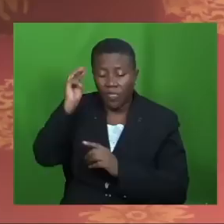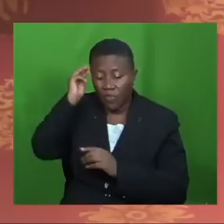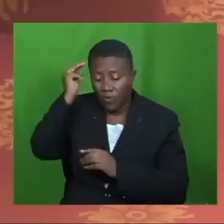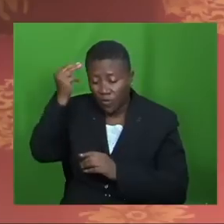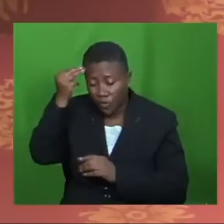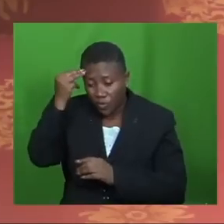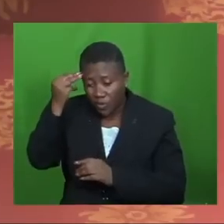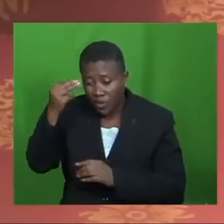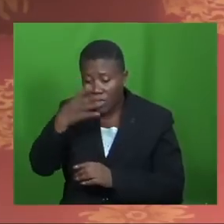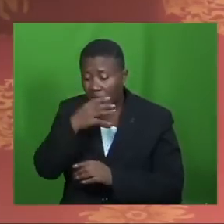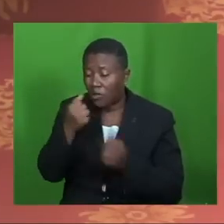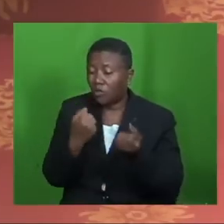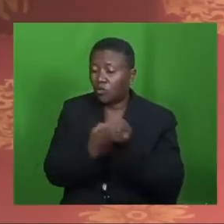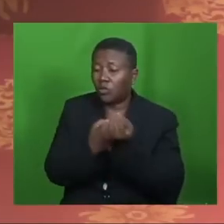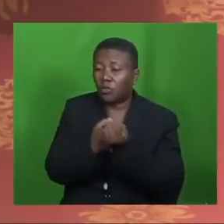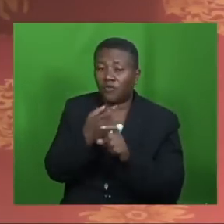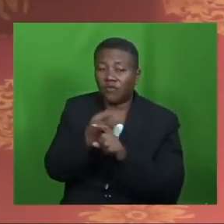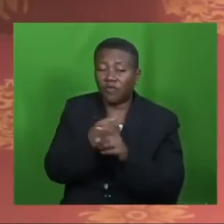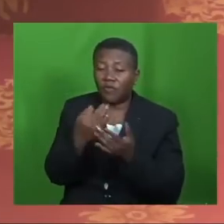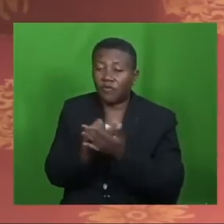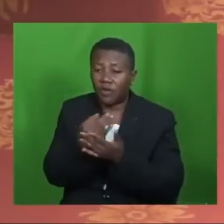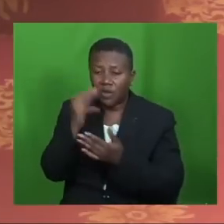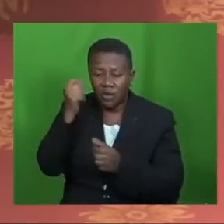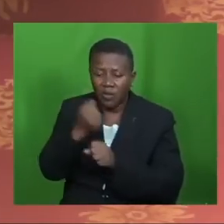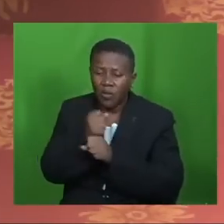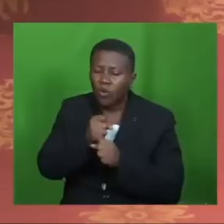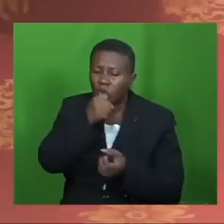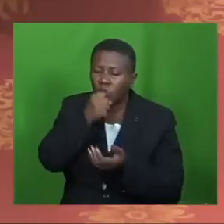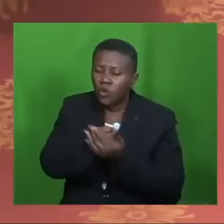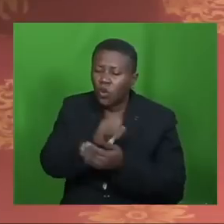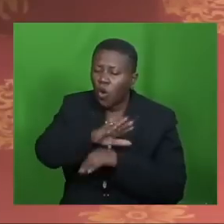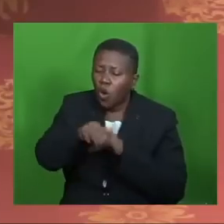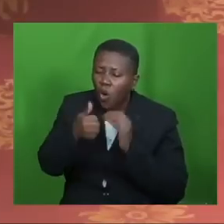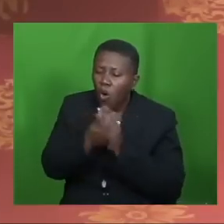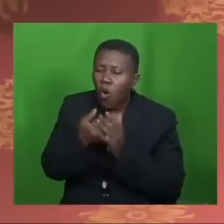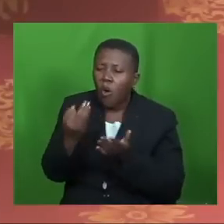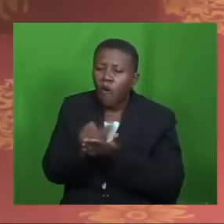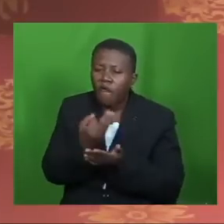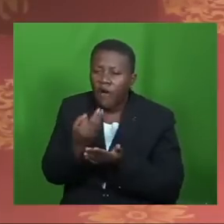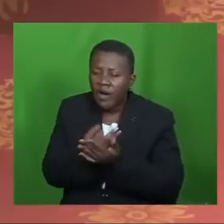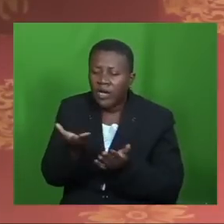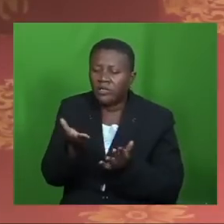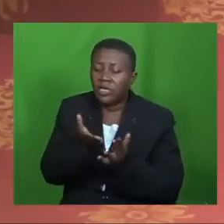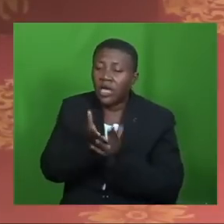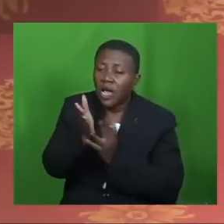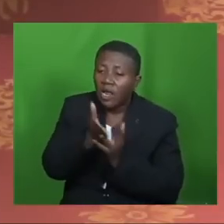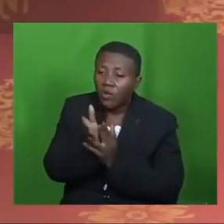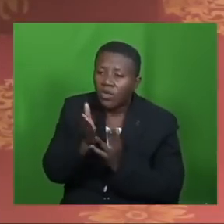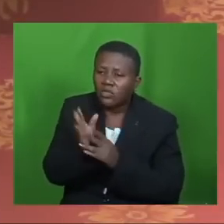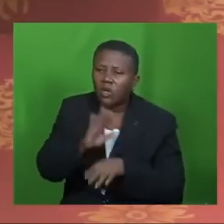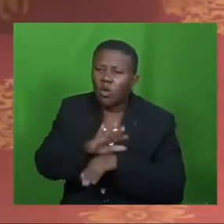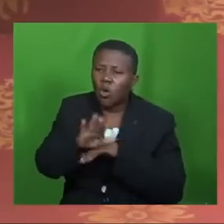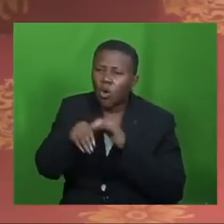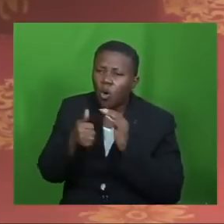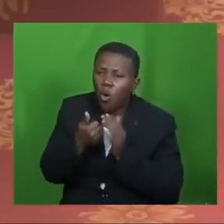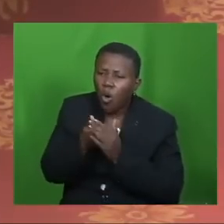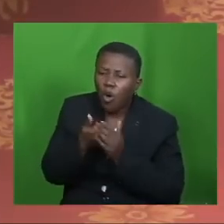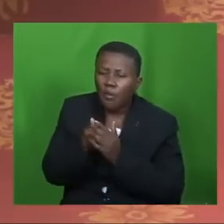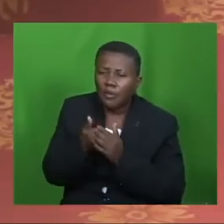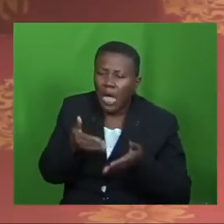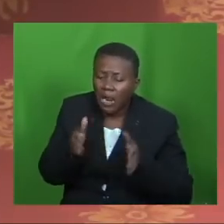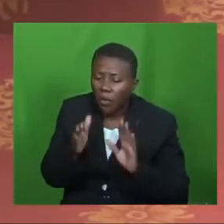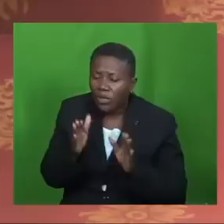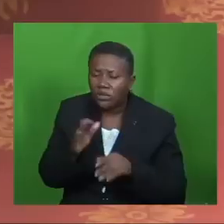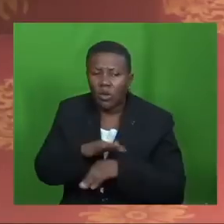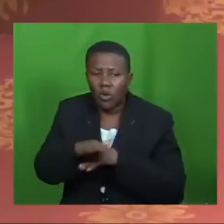of the Ministry of Finance, ensure all monetary issues, especially bonuses and allowances, which ruined our campaign in Brazil 8 years ago, were